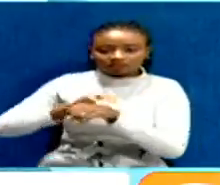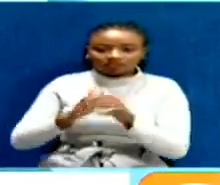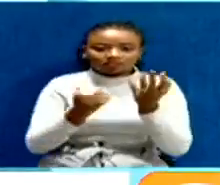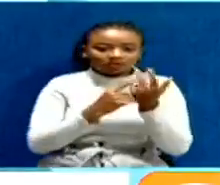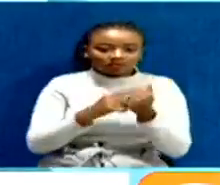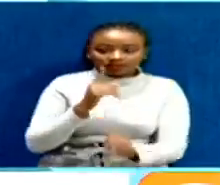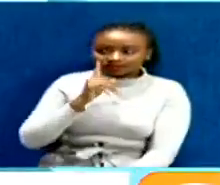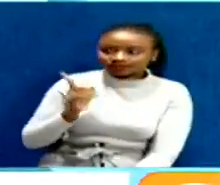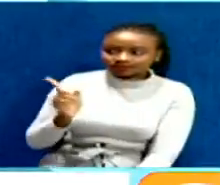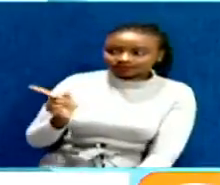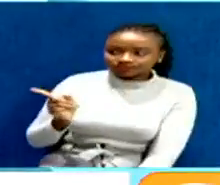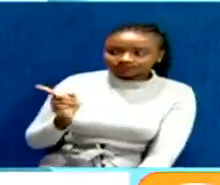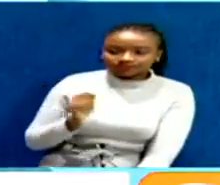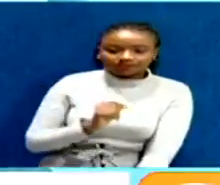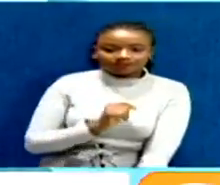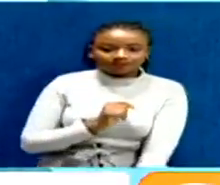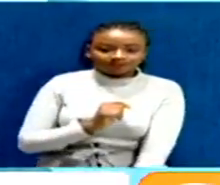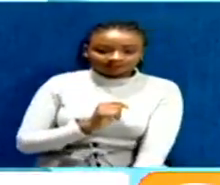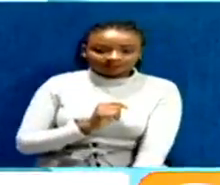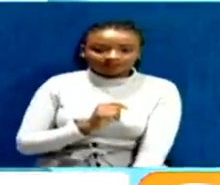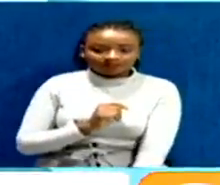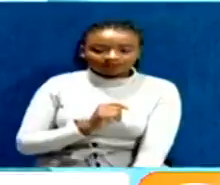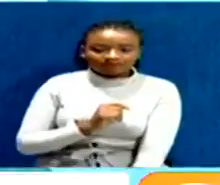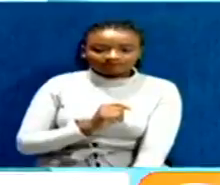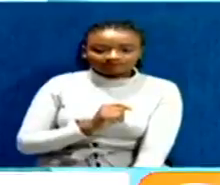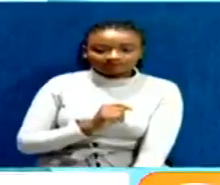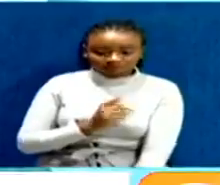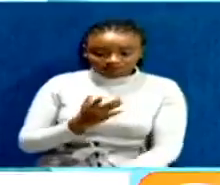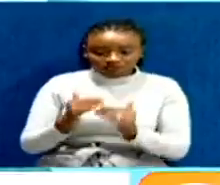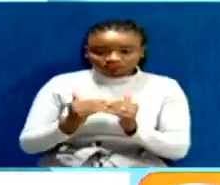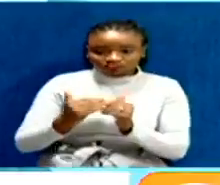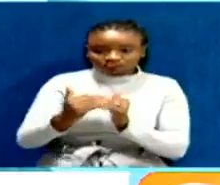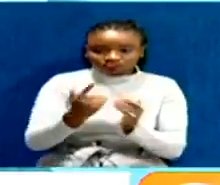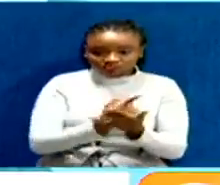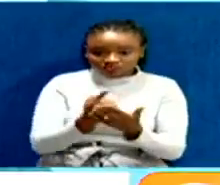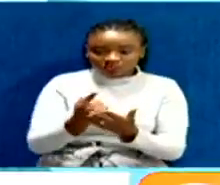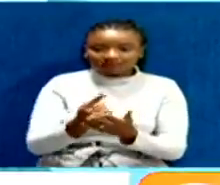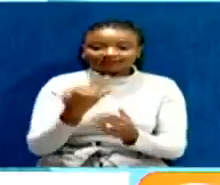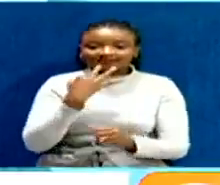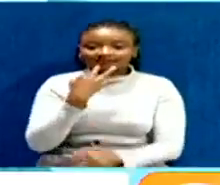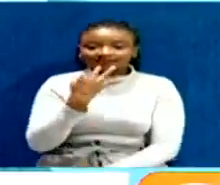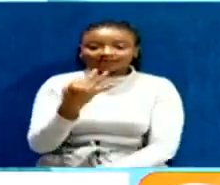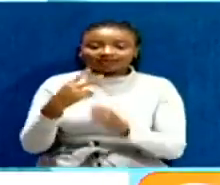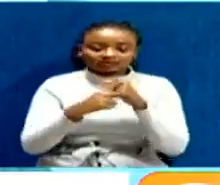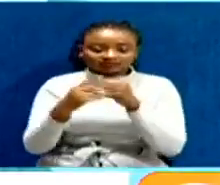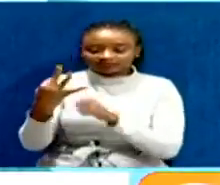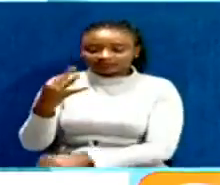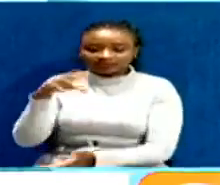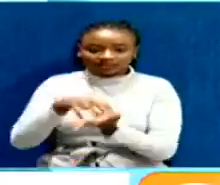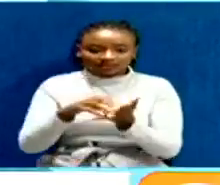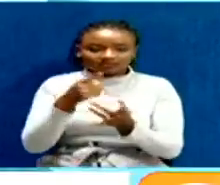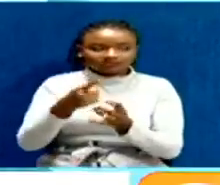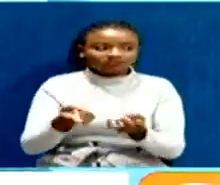May, the numbers rose to 181. That number will be more than double in the following week, where 373 cases were